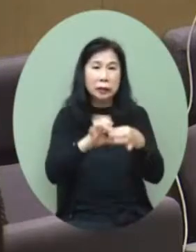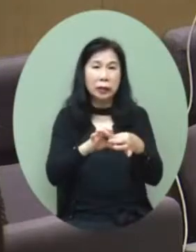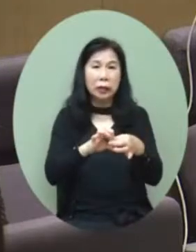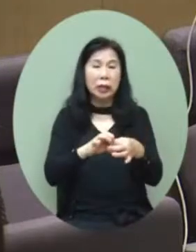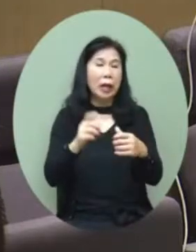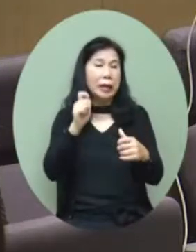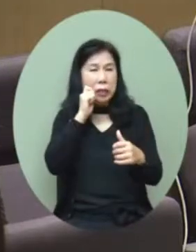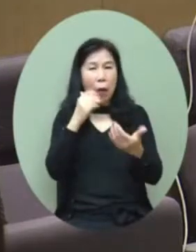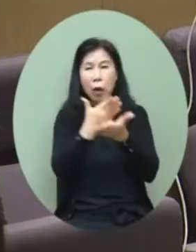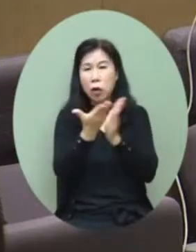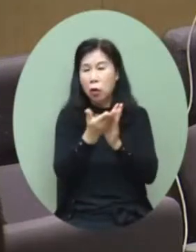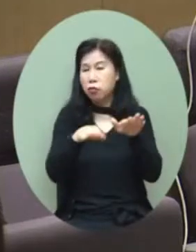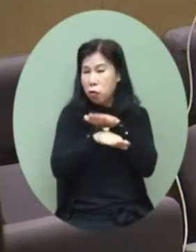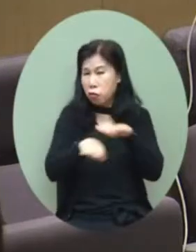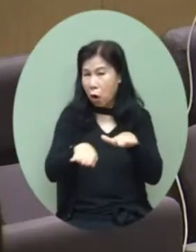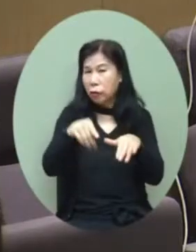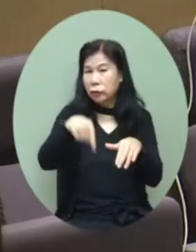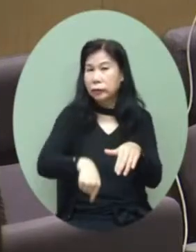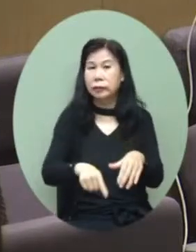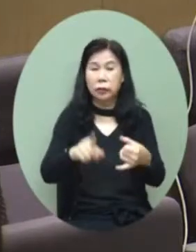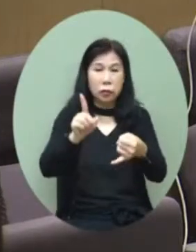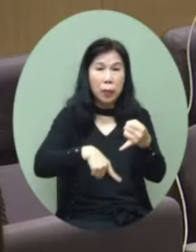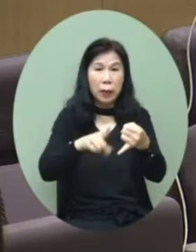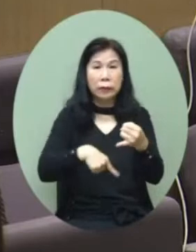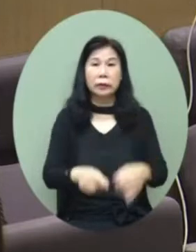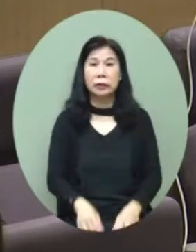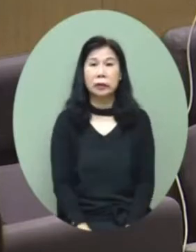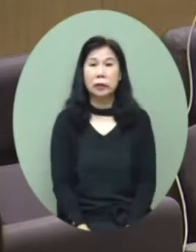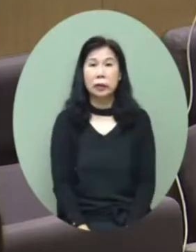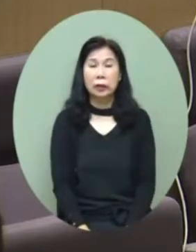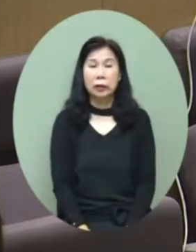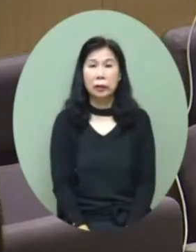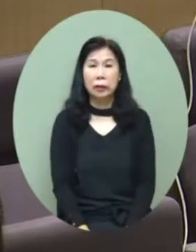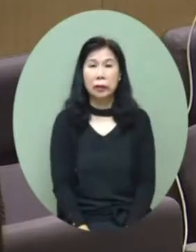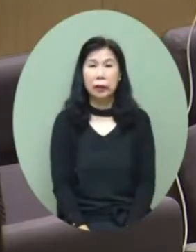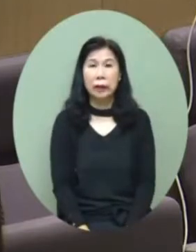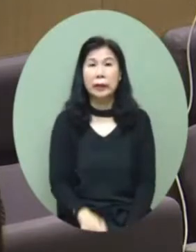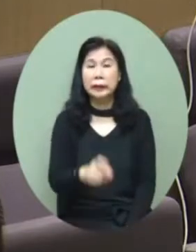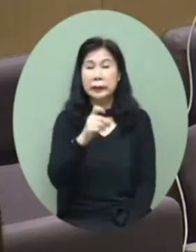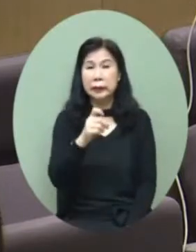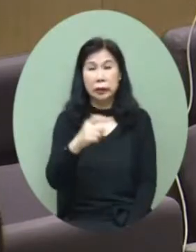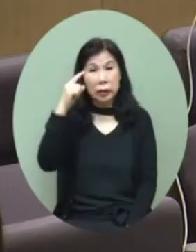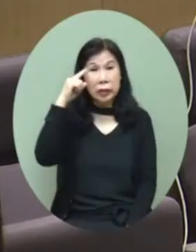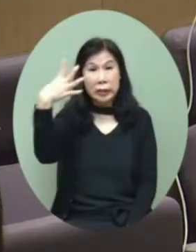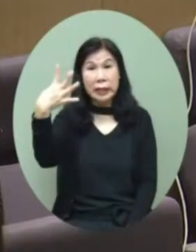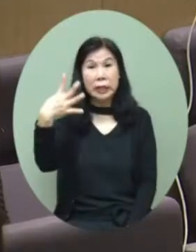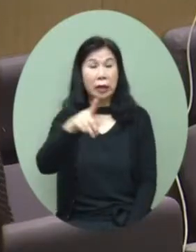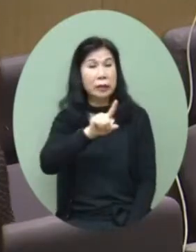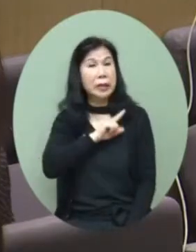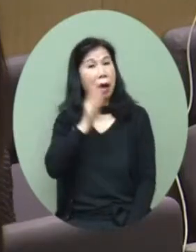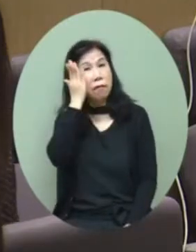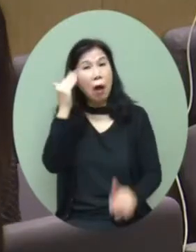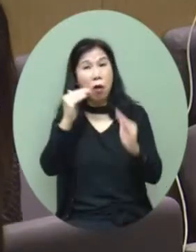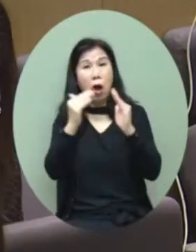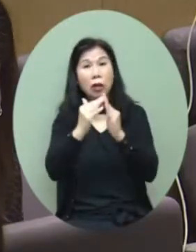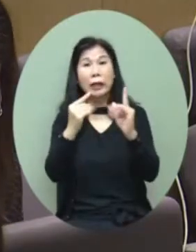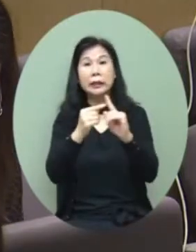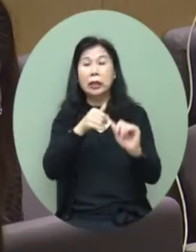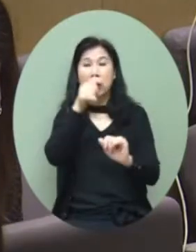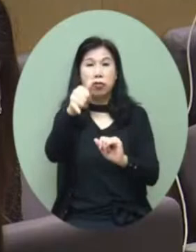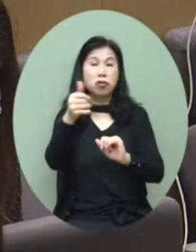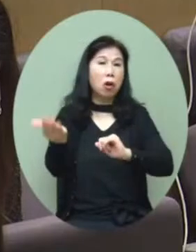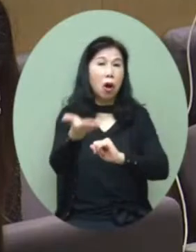vaccination of toddlers and babies, is it the case that you have disregarded